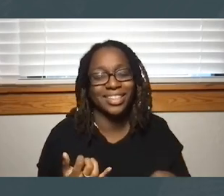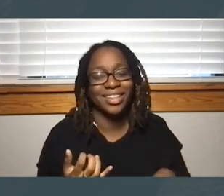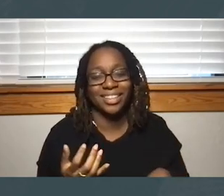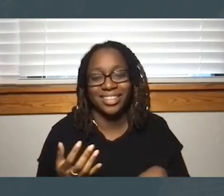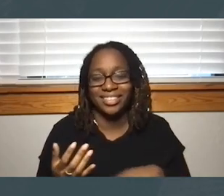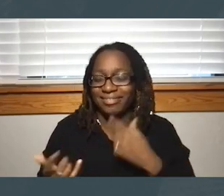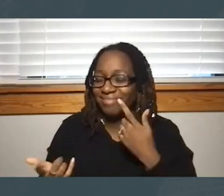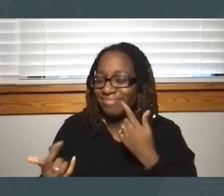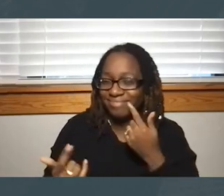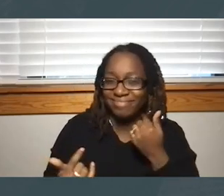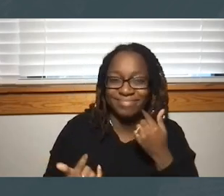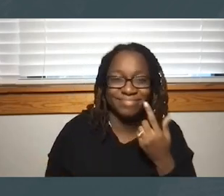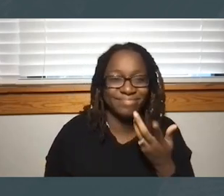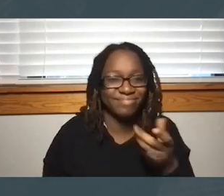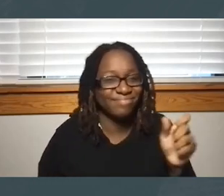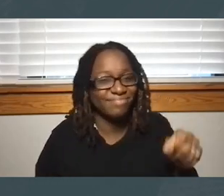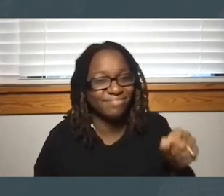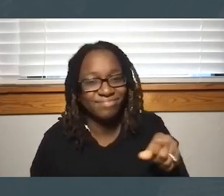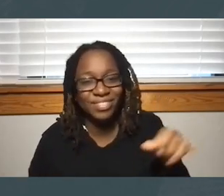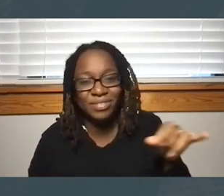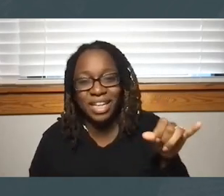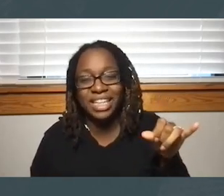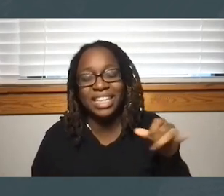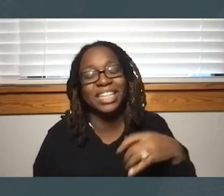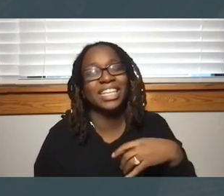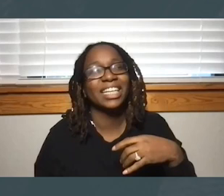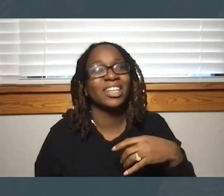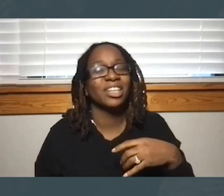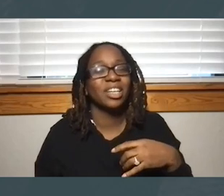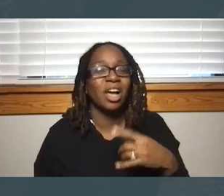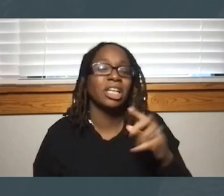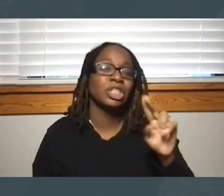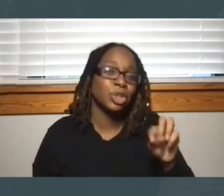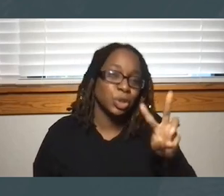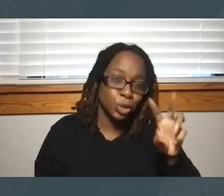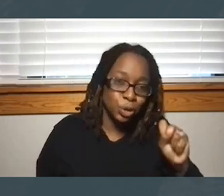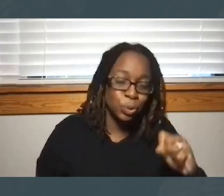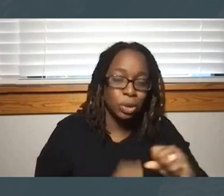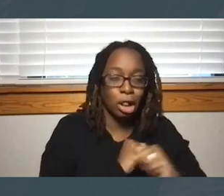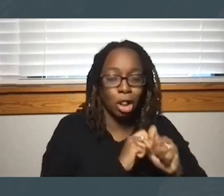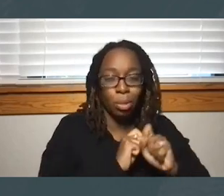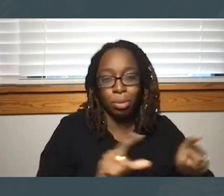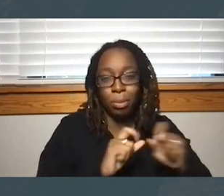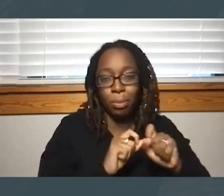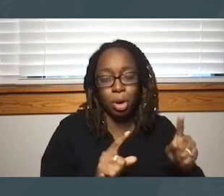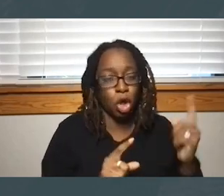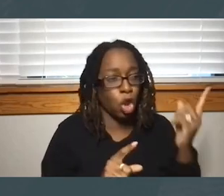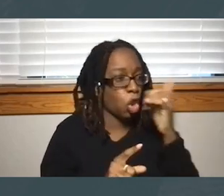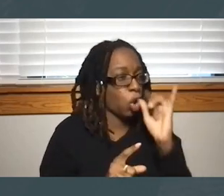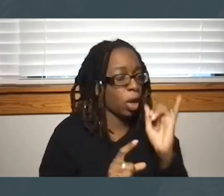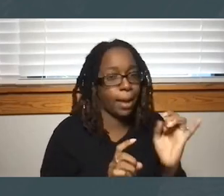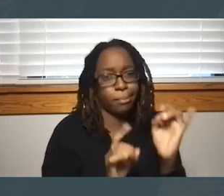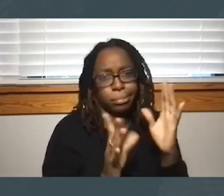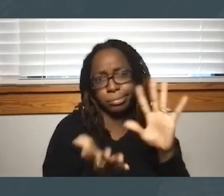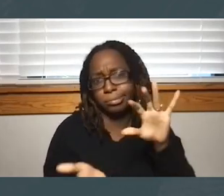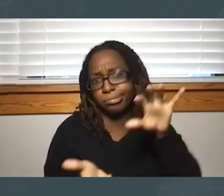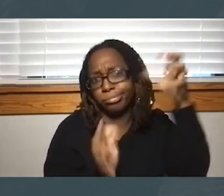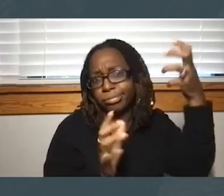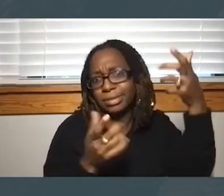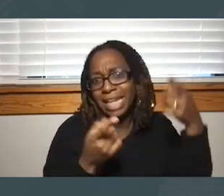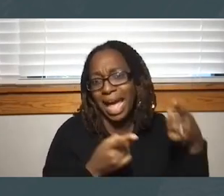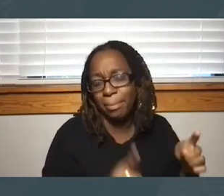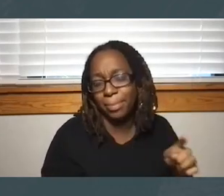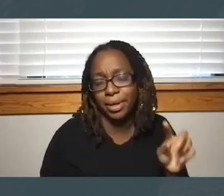just like, so, you know, so on the one hand, the news is kind of declaring a crisis, and that's actually such, you know,